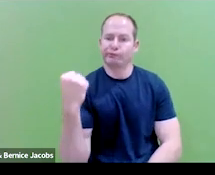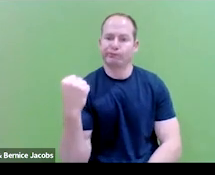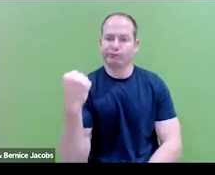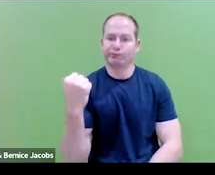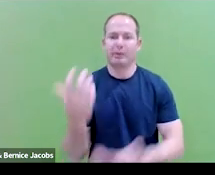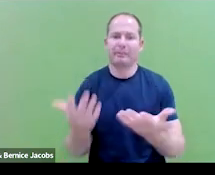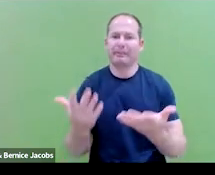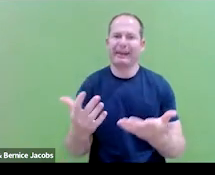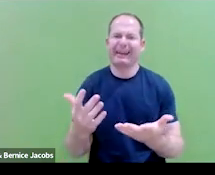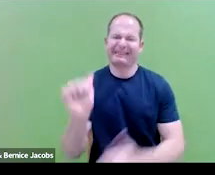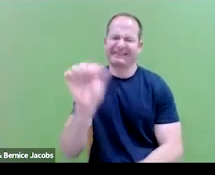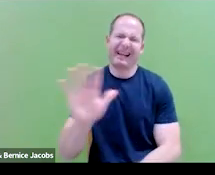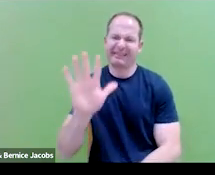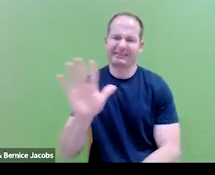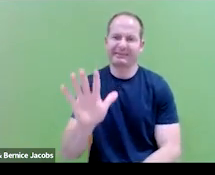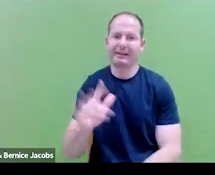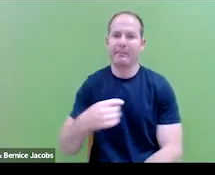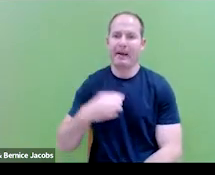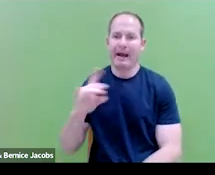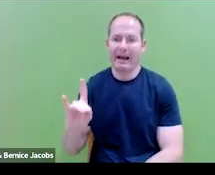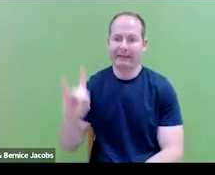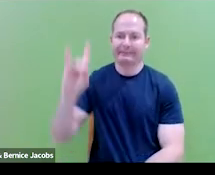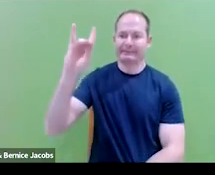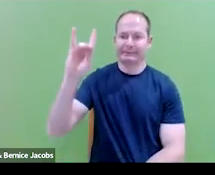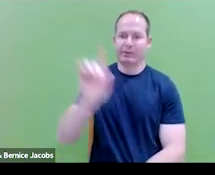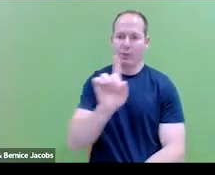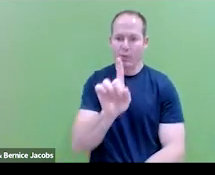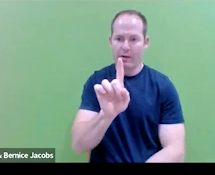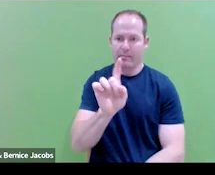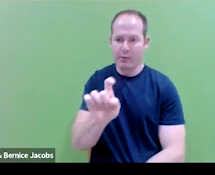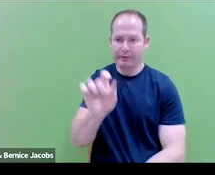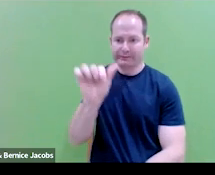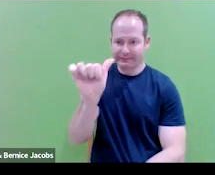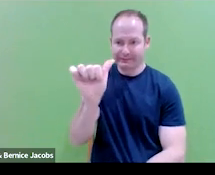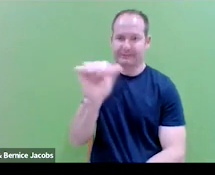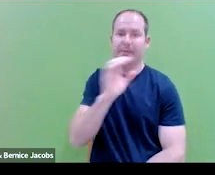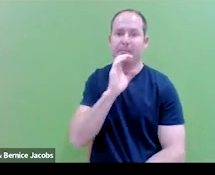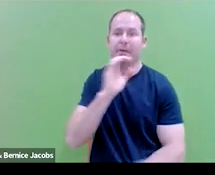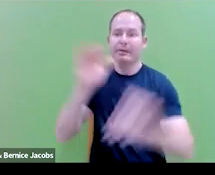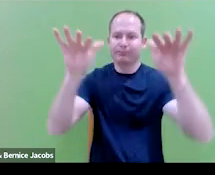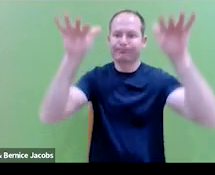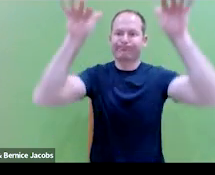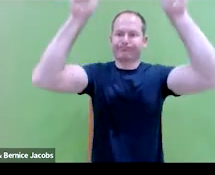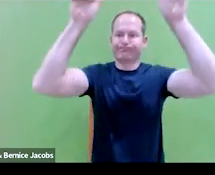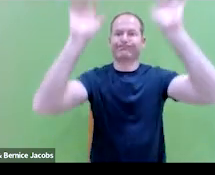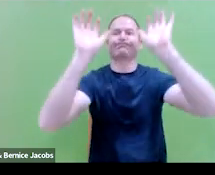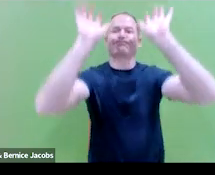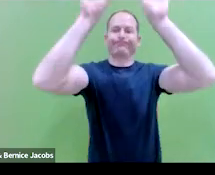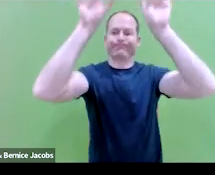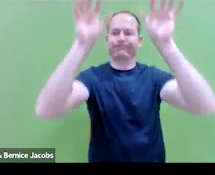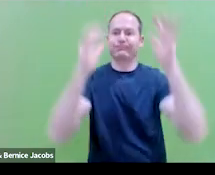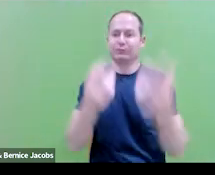but so I'm like 1.6 meters, making it very difficult to reach the cabin luggage that's based at the top of the